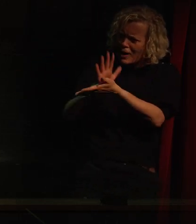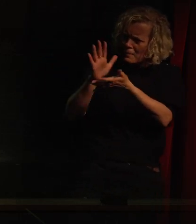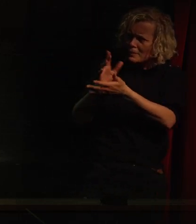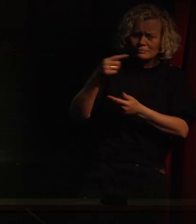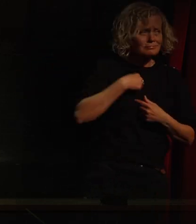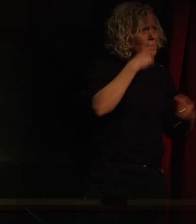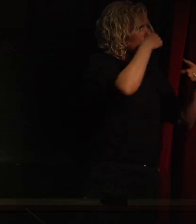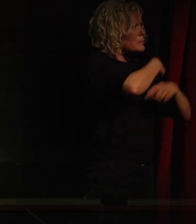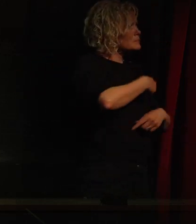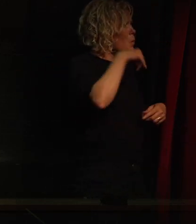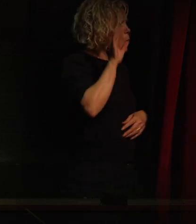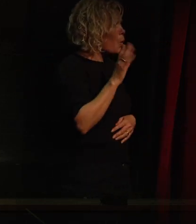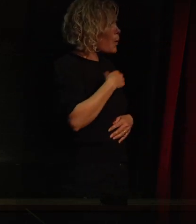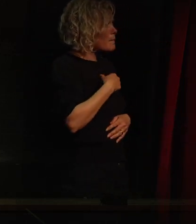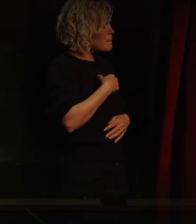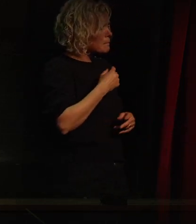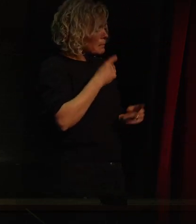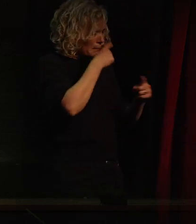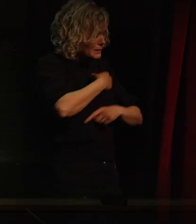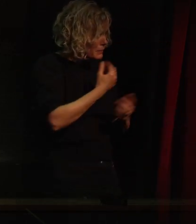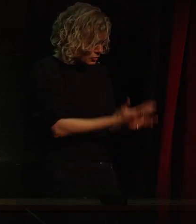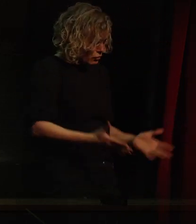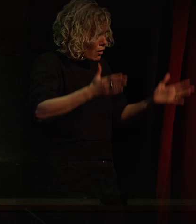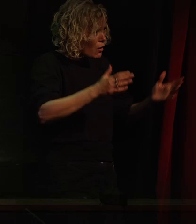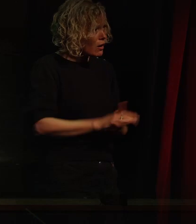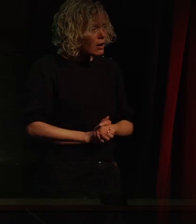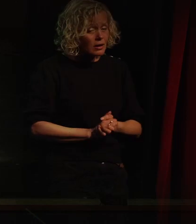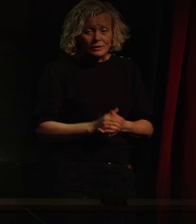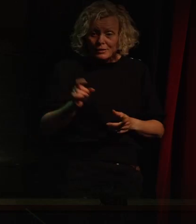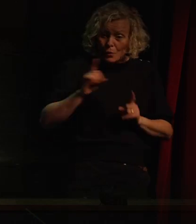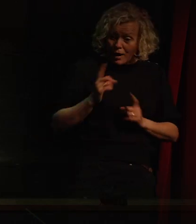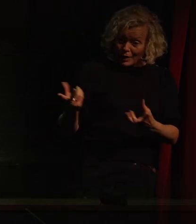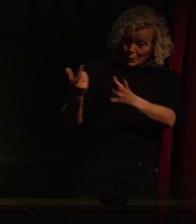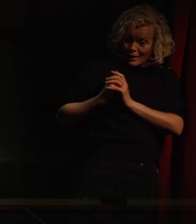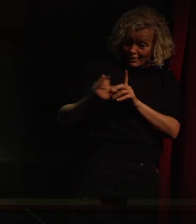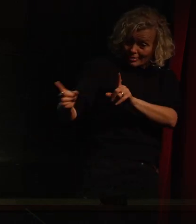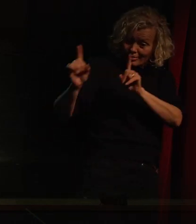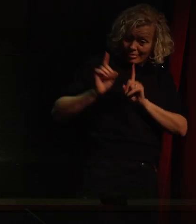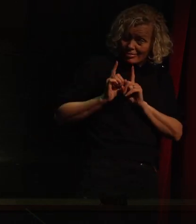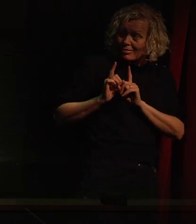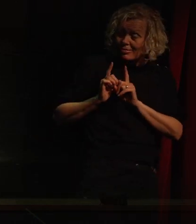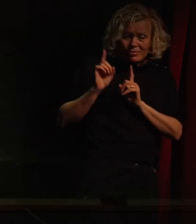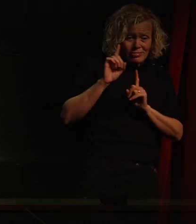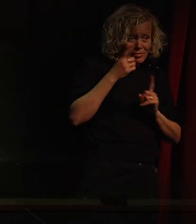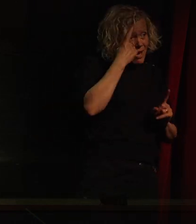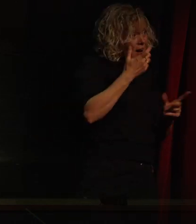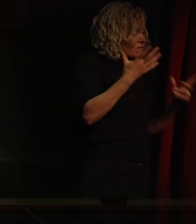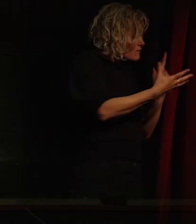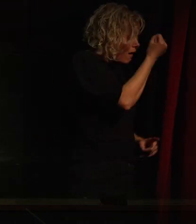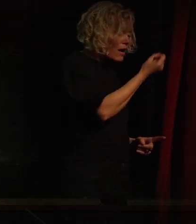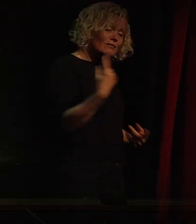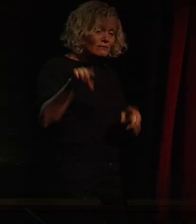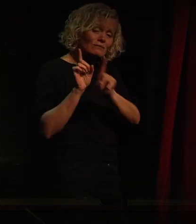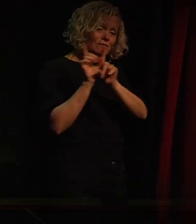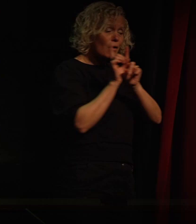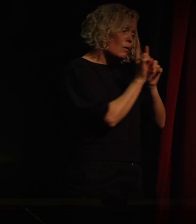My home. I miss my crop. Well, why don't you come with us? Let's see what we can find. Come on, follow